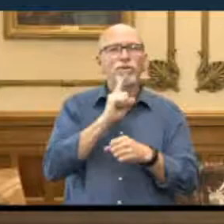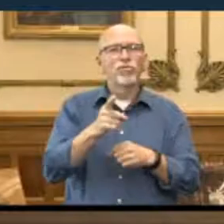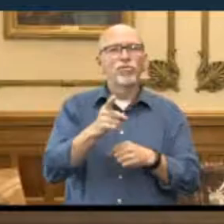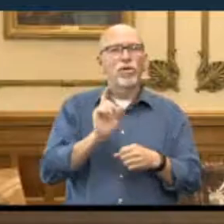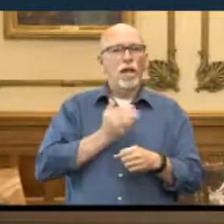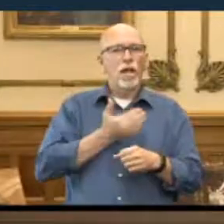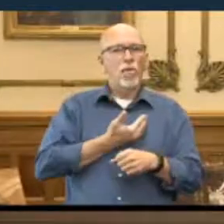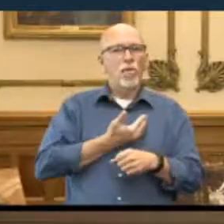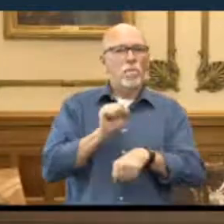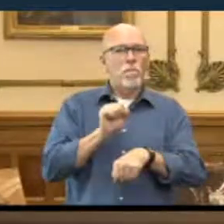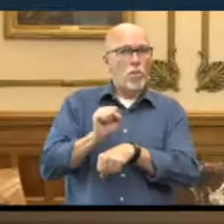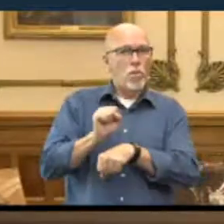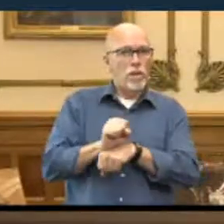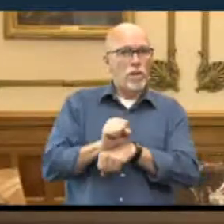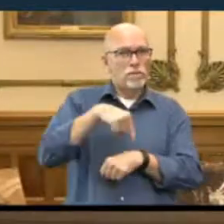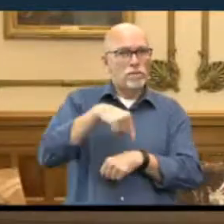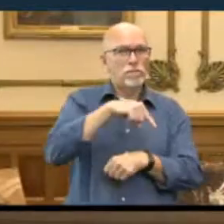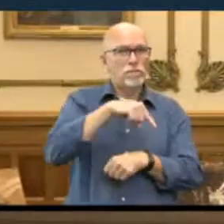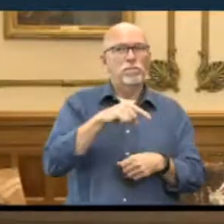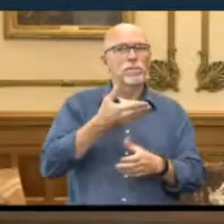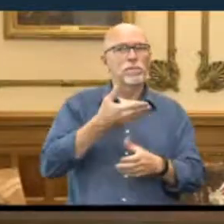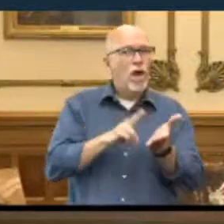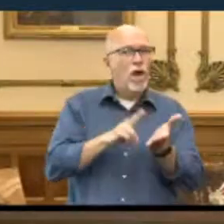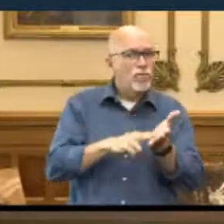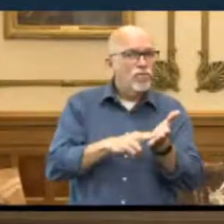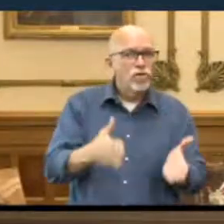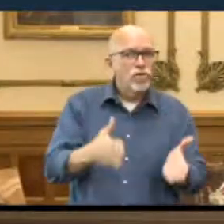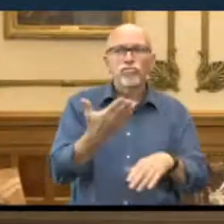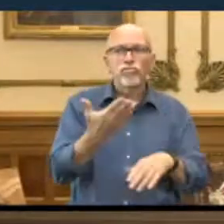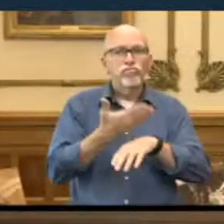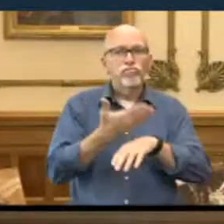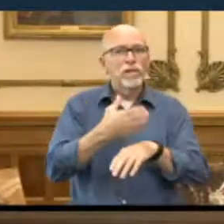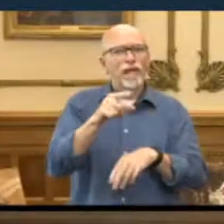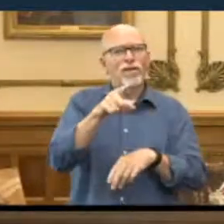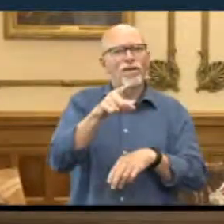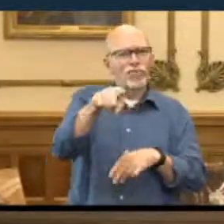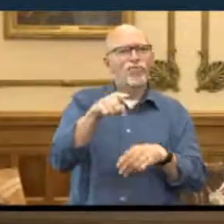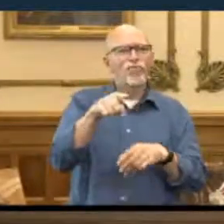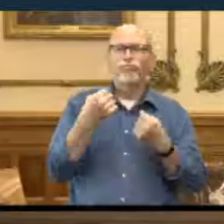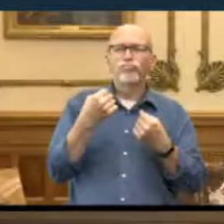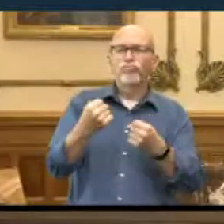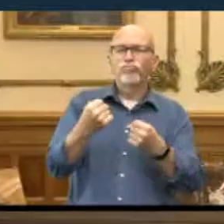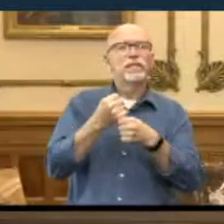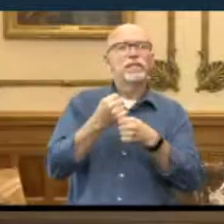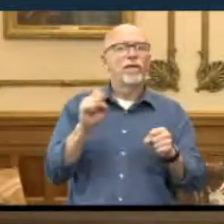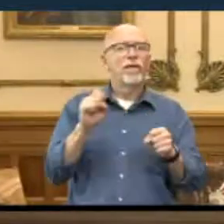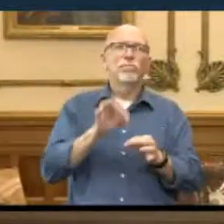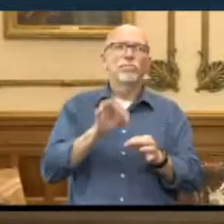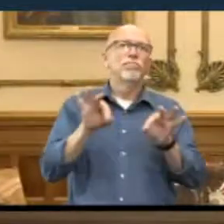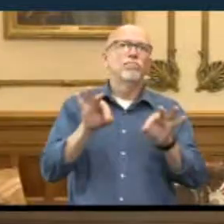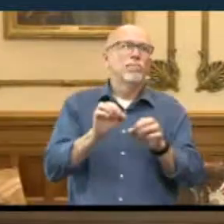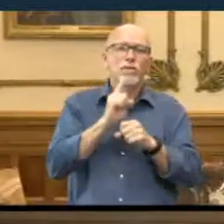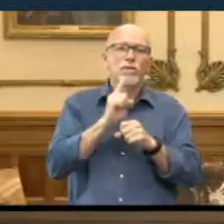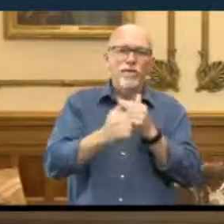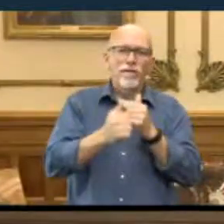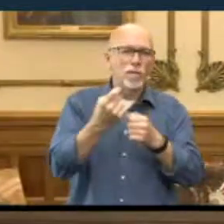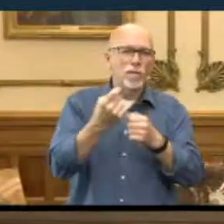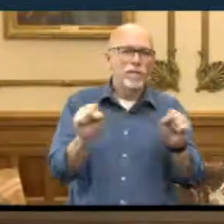our employees, our contractors, and you get home safely at the end of the day, because that's the most critical piece of all of this that we